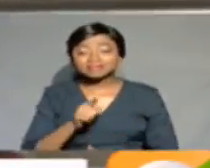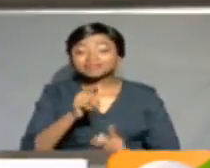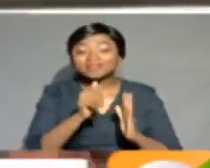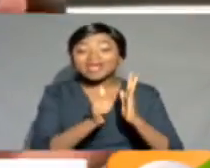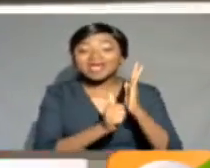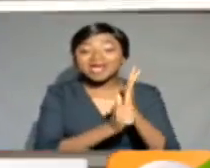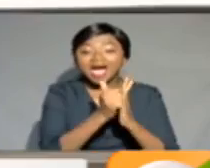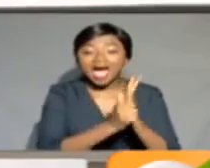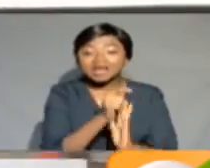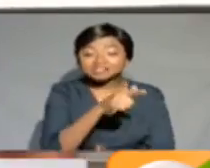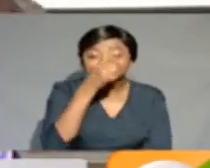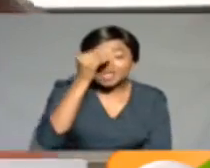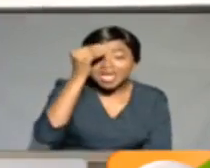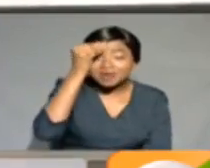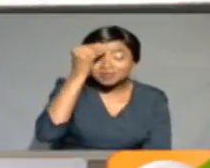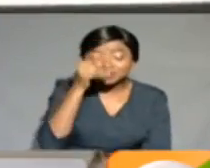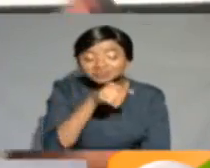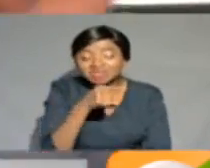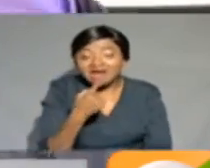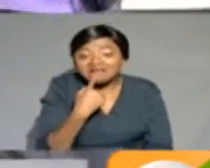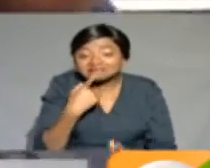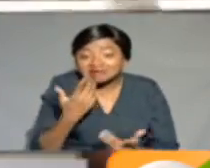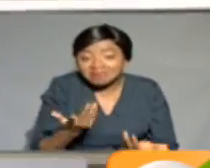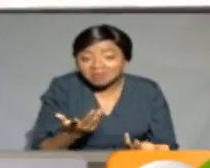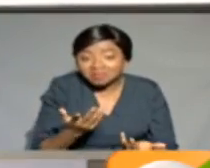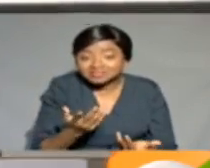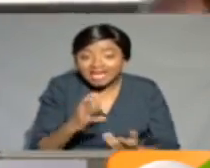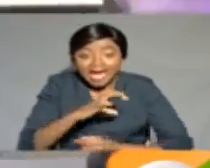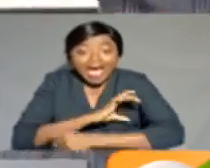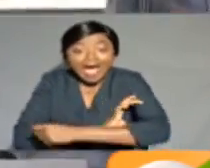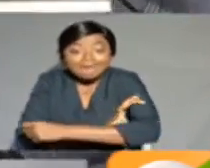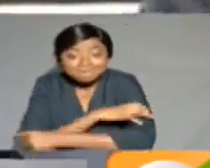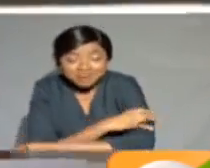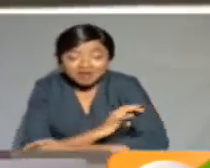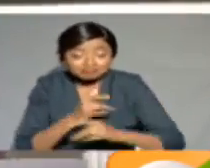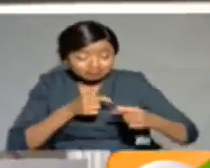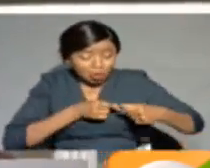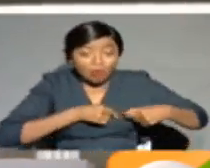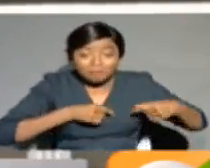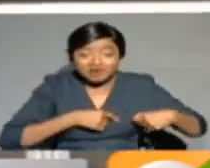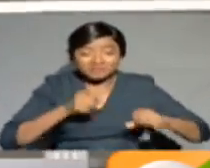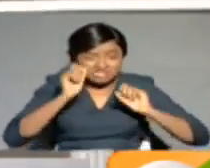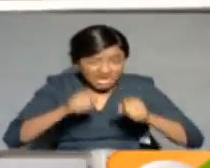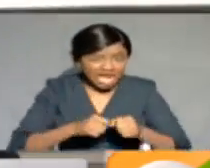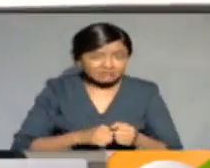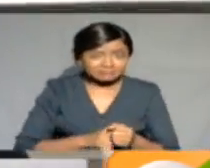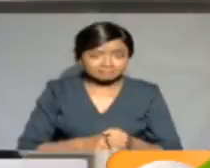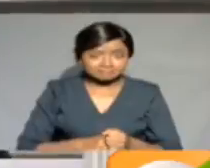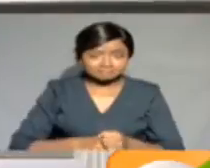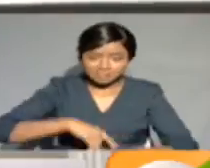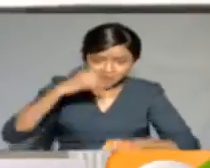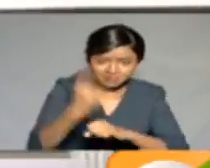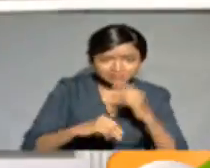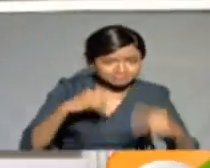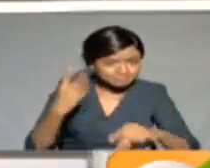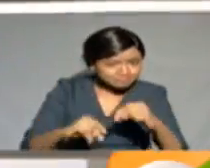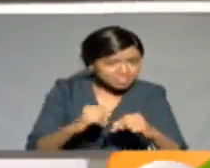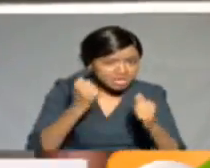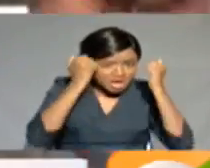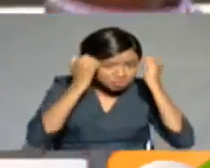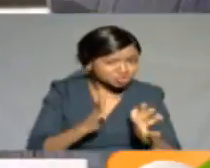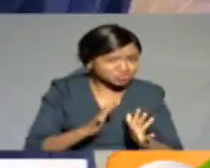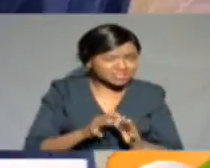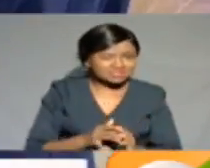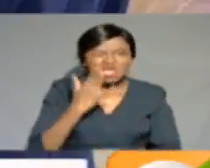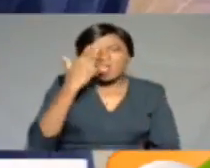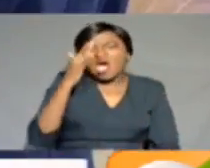Act, is there anywhere that it says that a prefect can actually discipline his fellow student? Is it possible? How